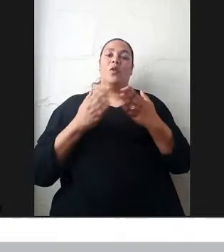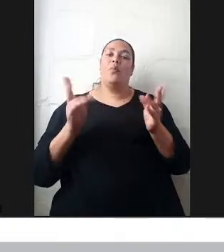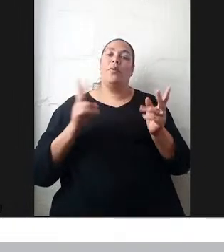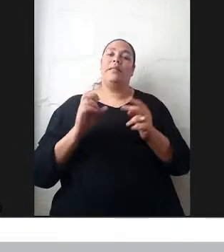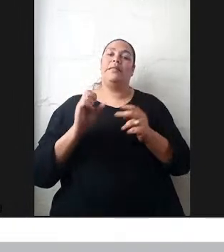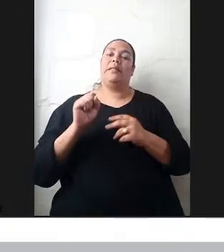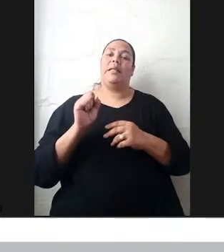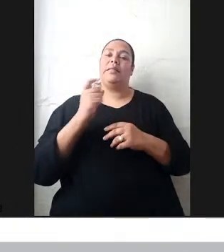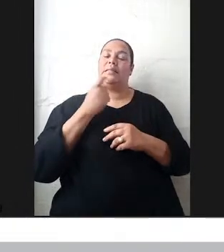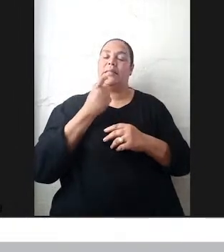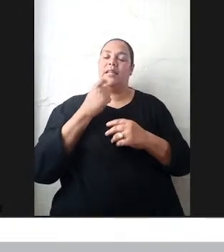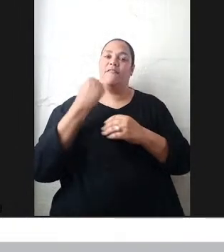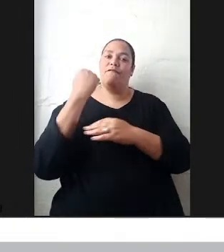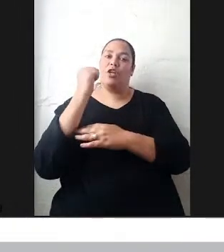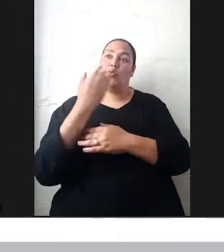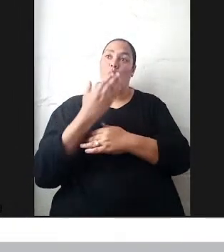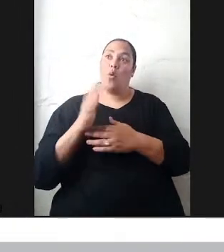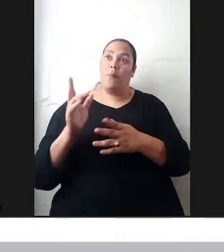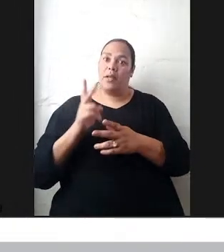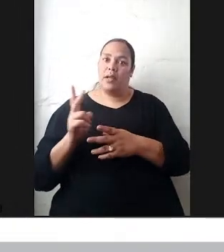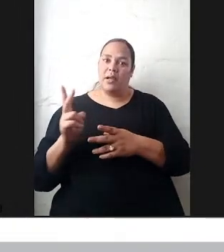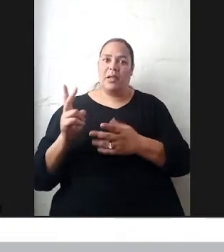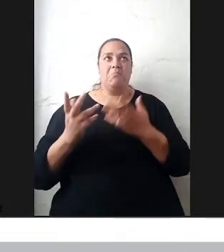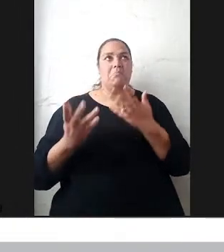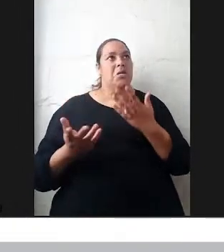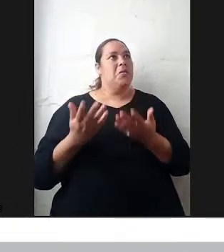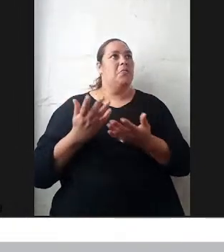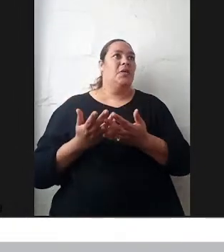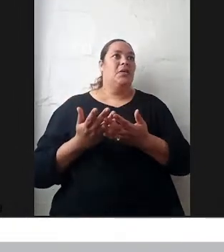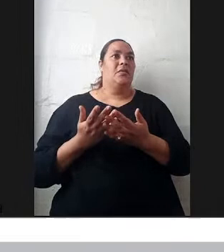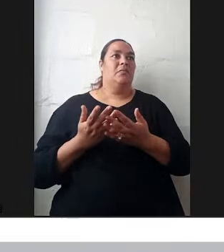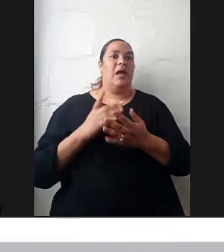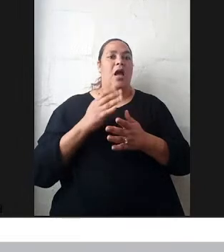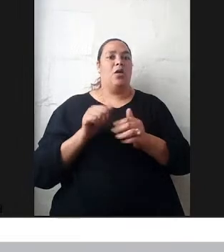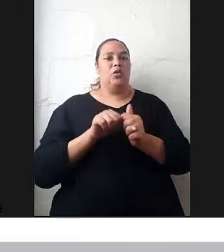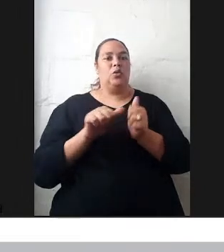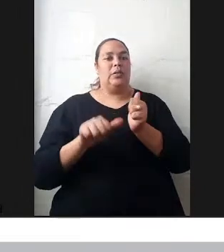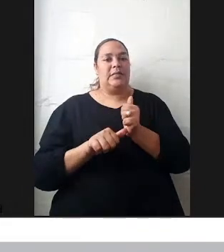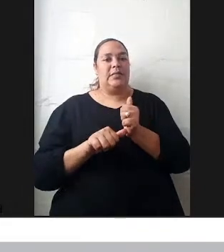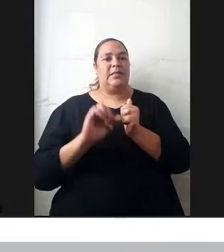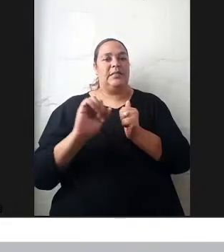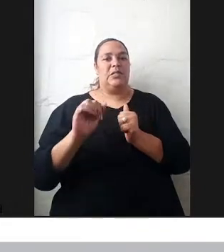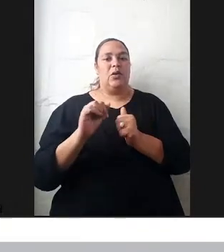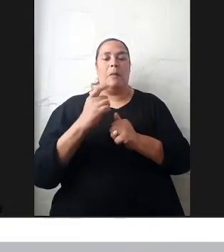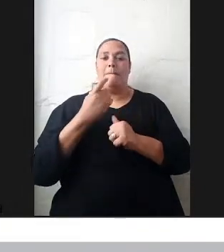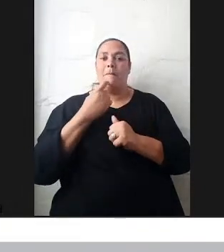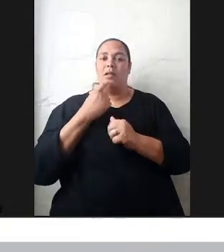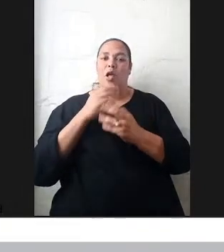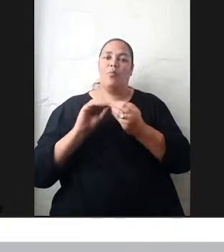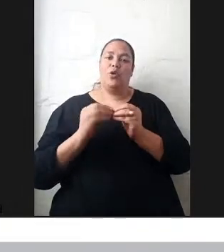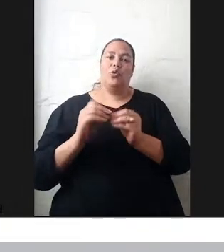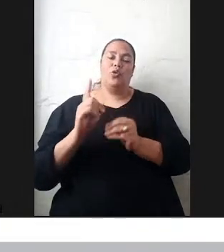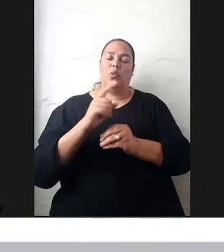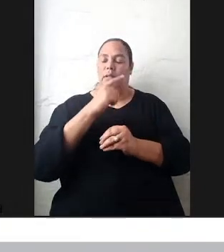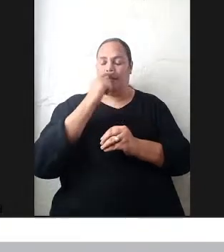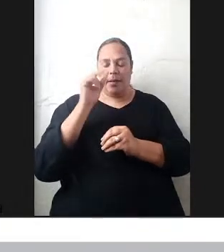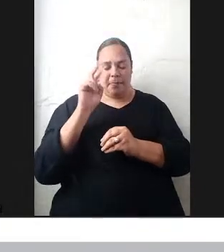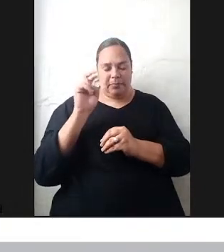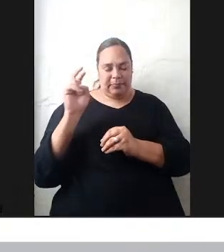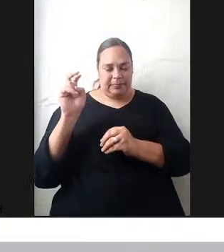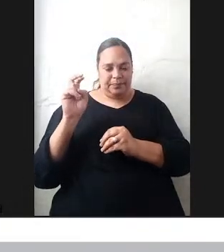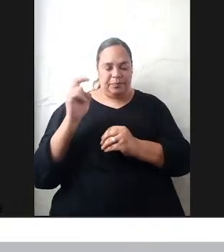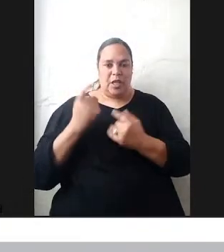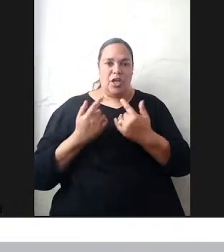factory by assisting ArcelorMittal to produce what they call green